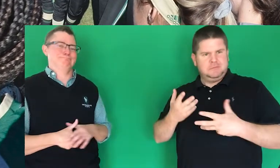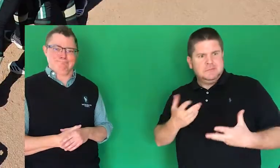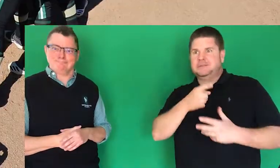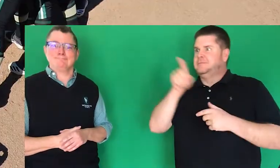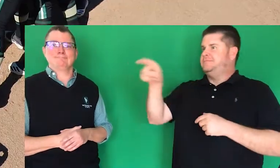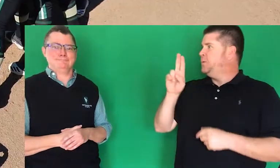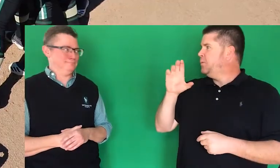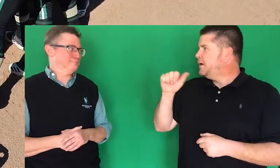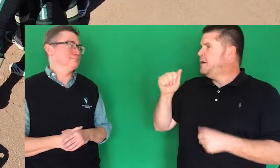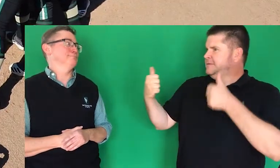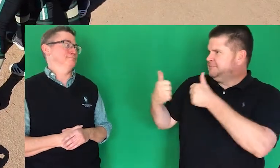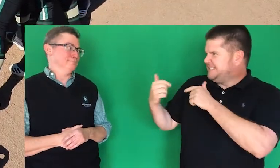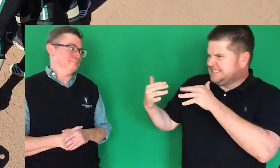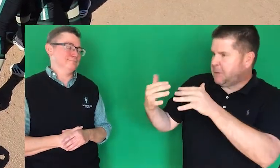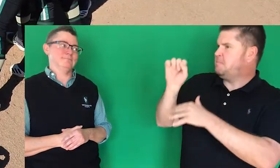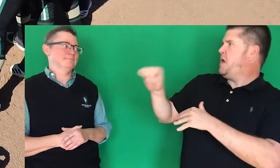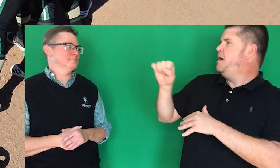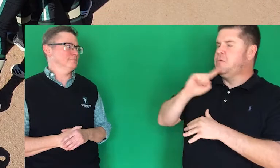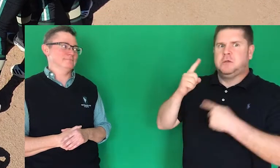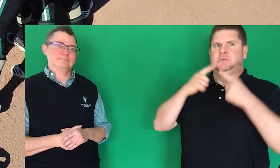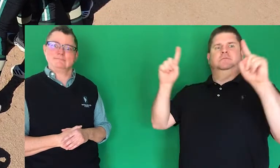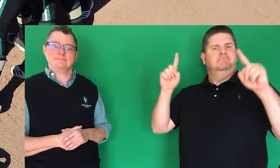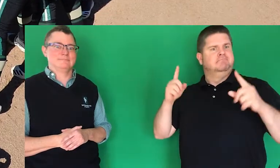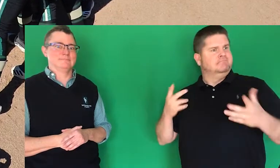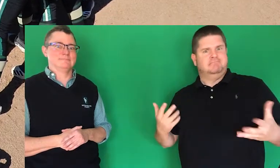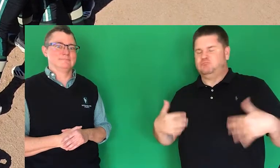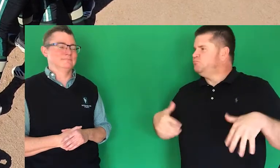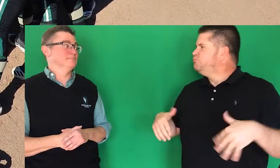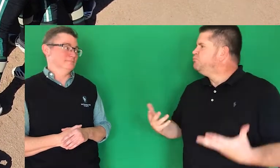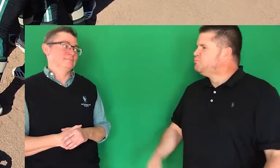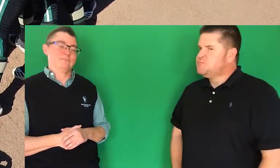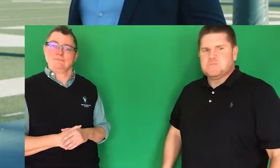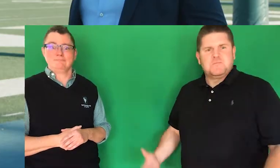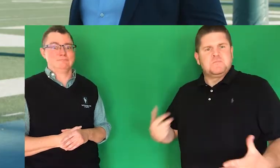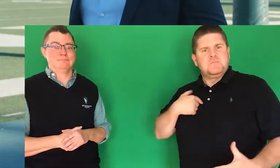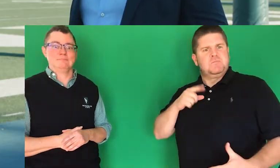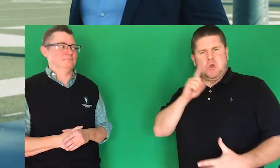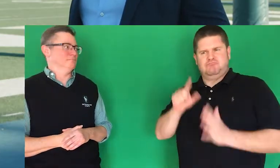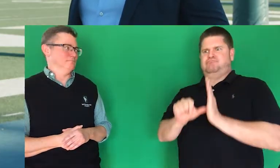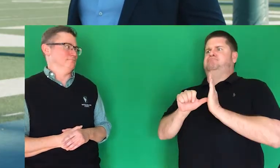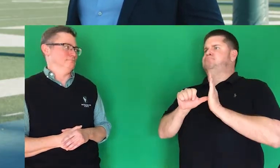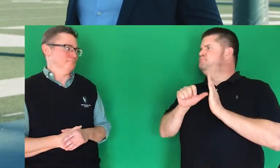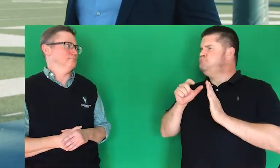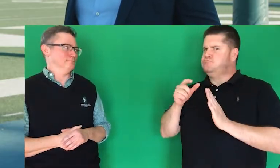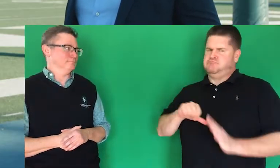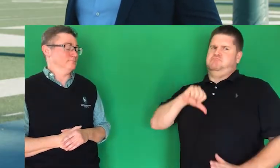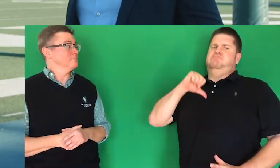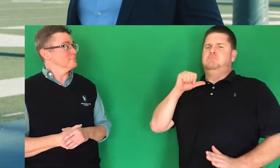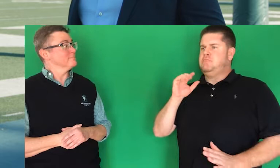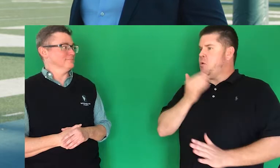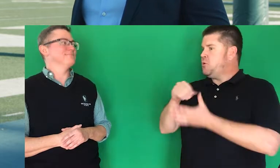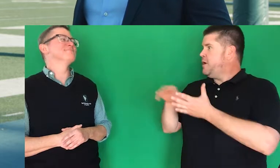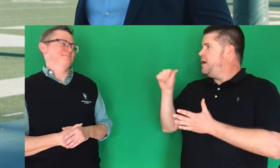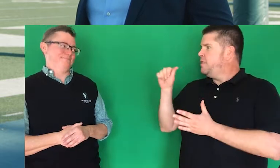went down to UCLA and played UCLA to the final inning for success. More impressively, I'm so proud of what our